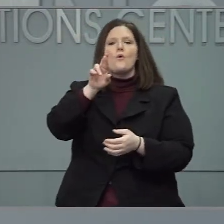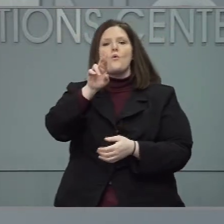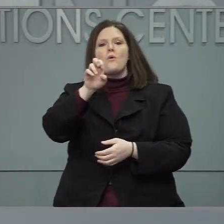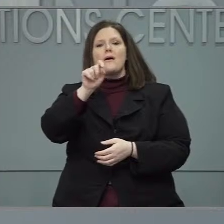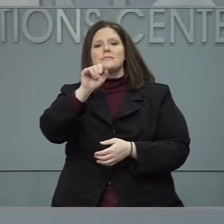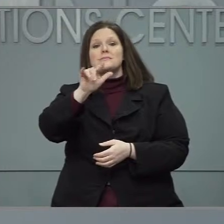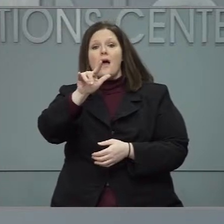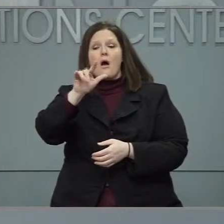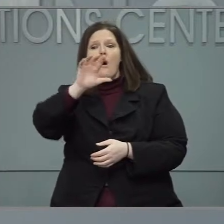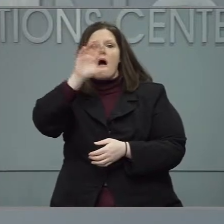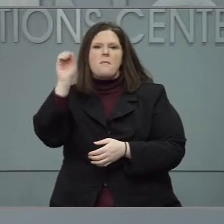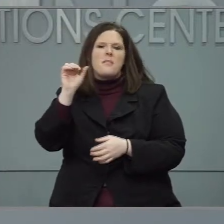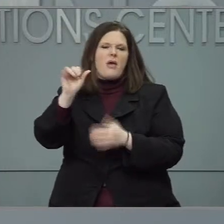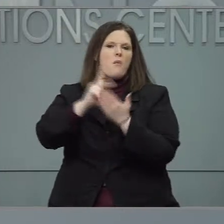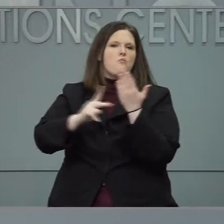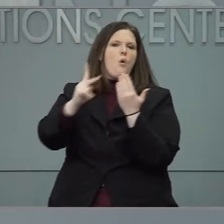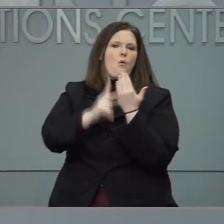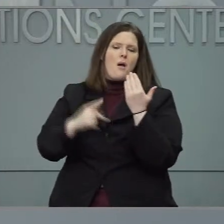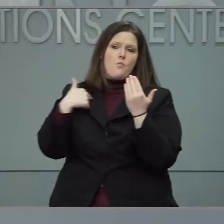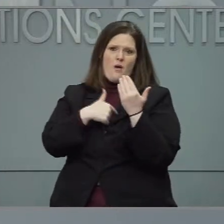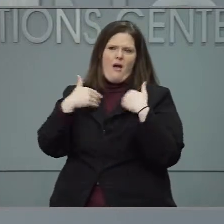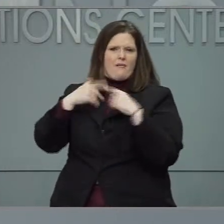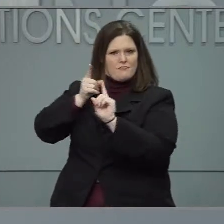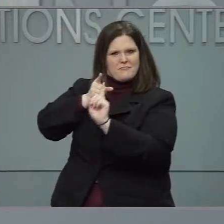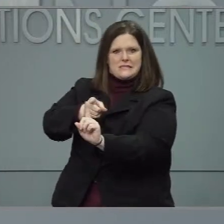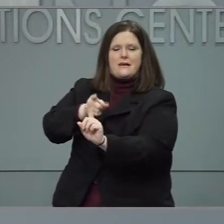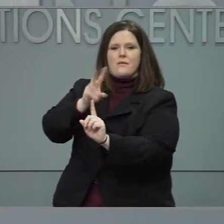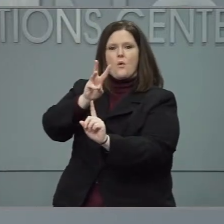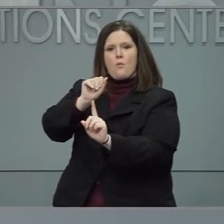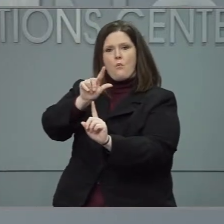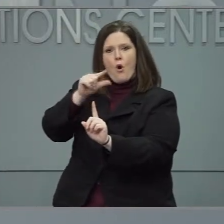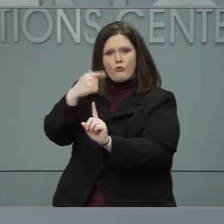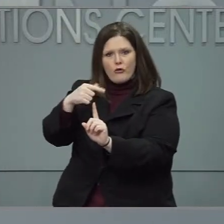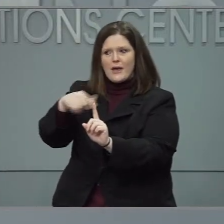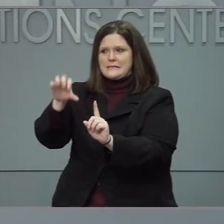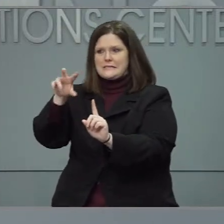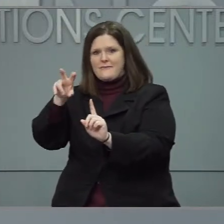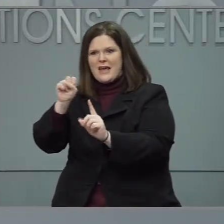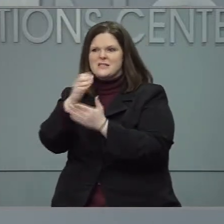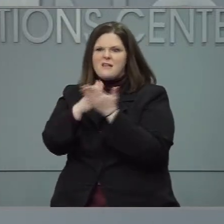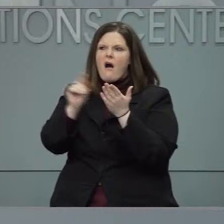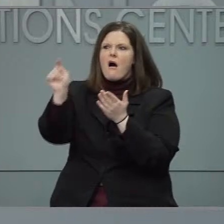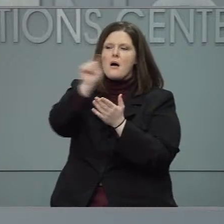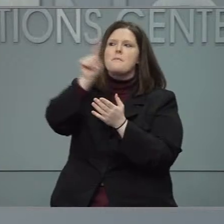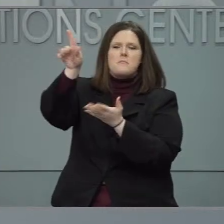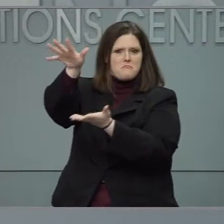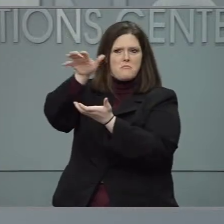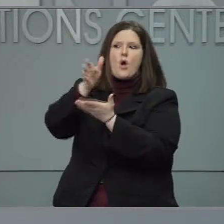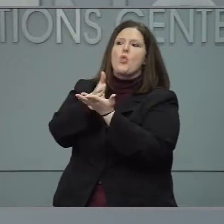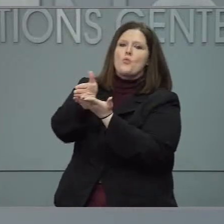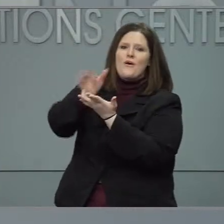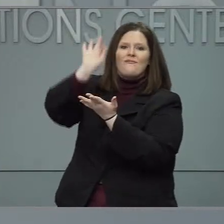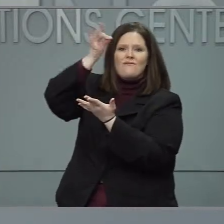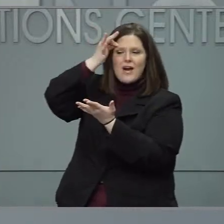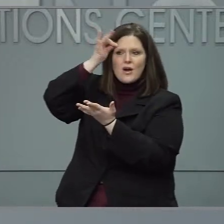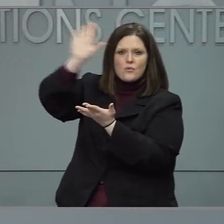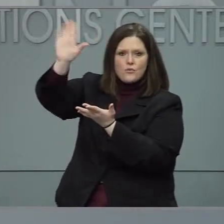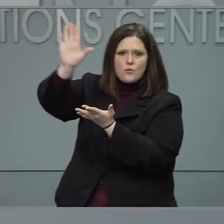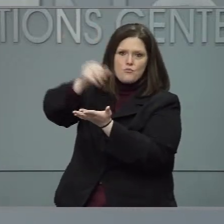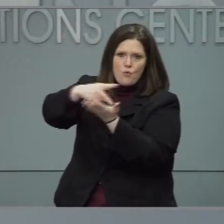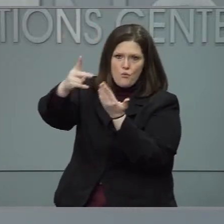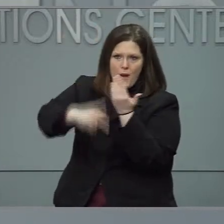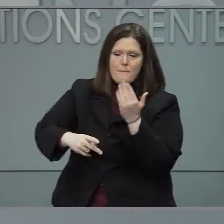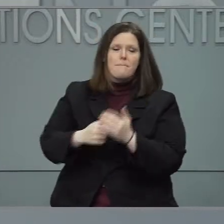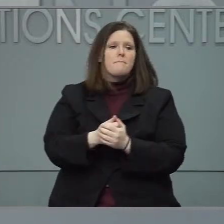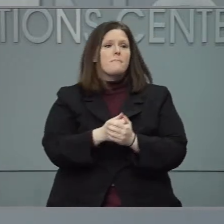retail pharmacy program and go directly to our Walgreens and some of our CVS locations. They come in and go to some of our federally qualified